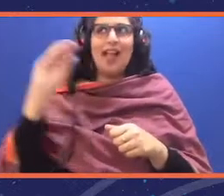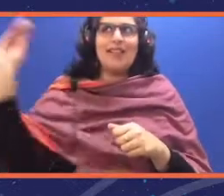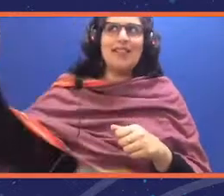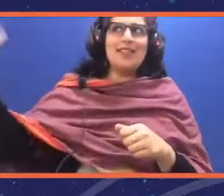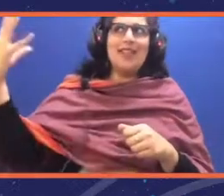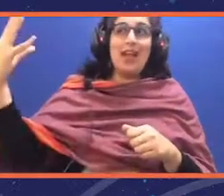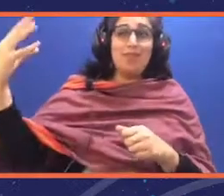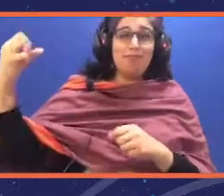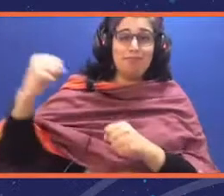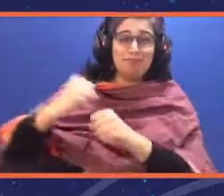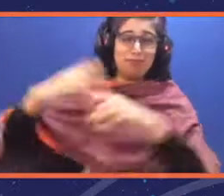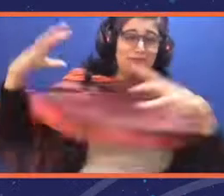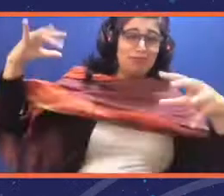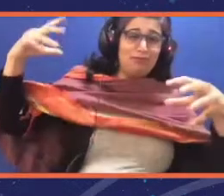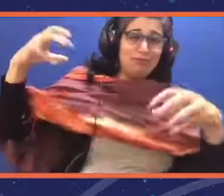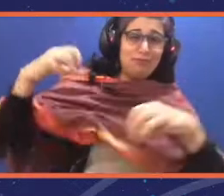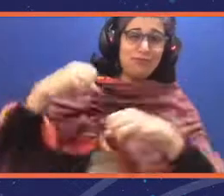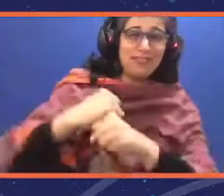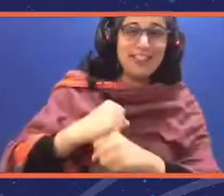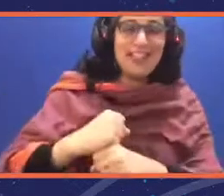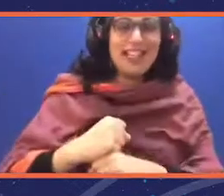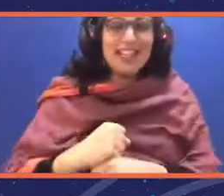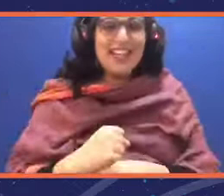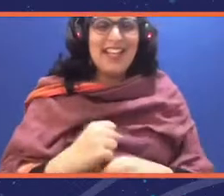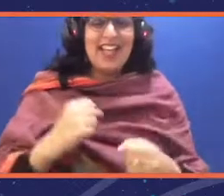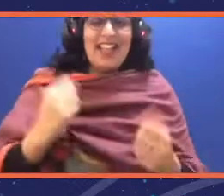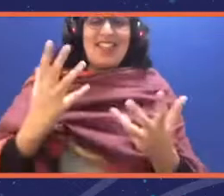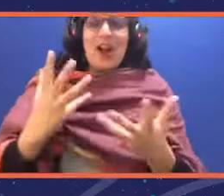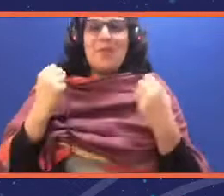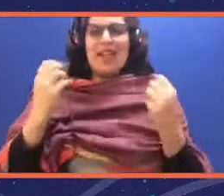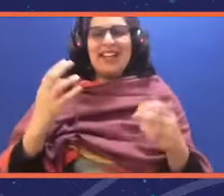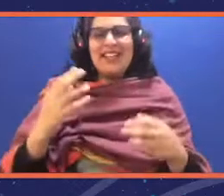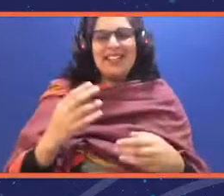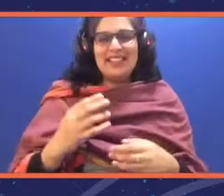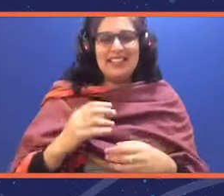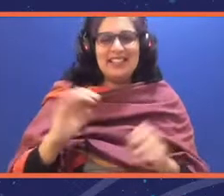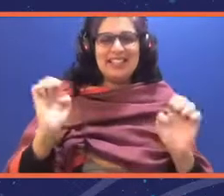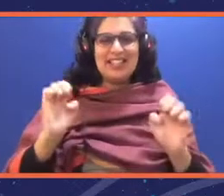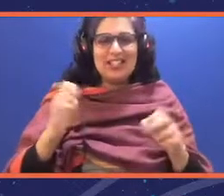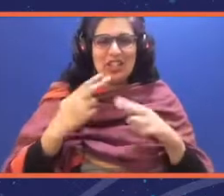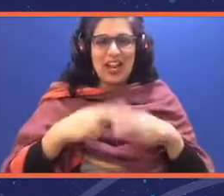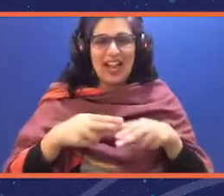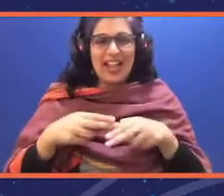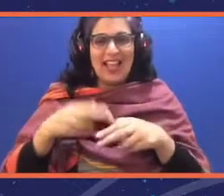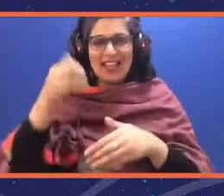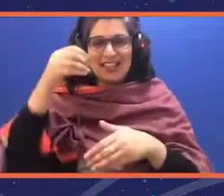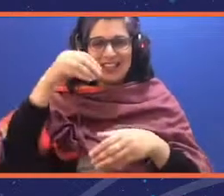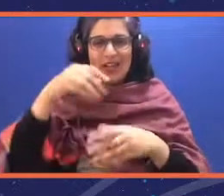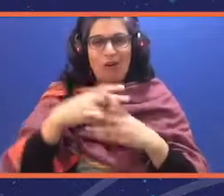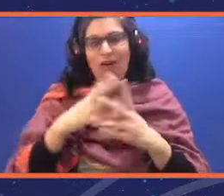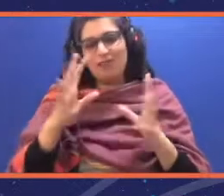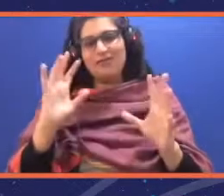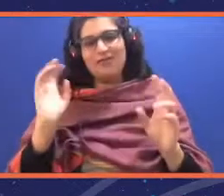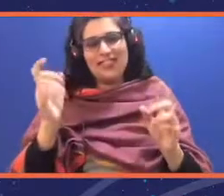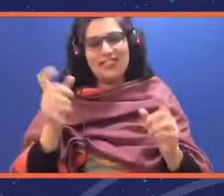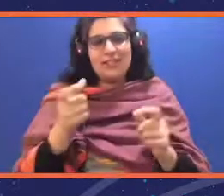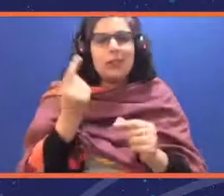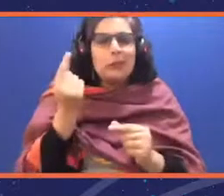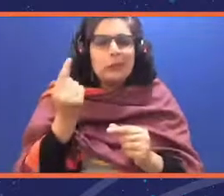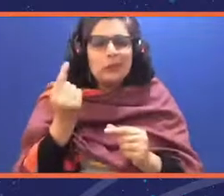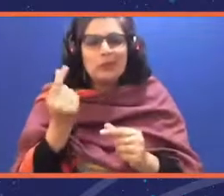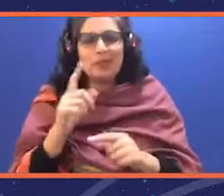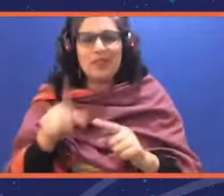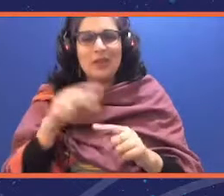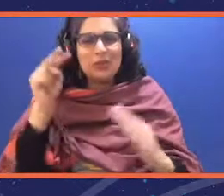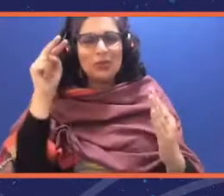And there are a lot of Easter eggs that you can find in each individual portrait. When you read the stories,